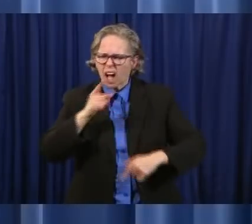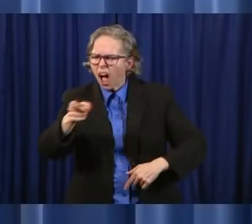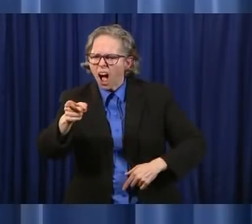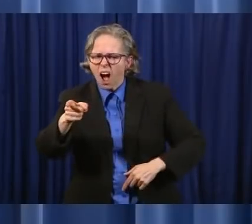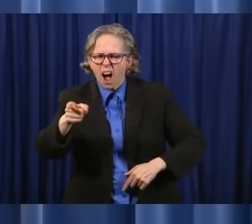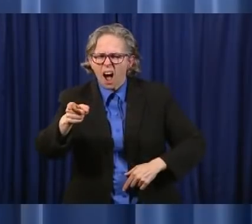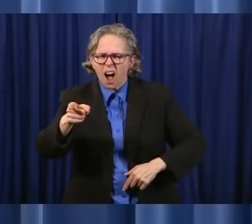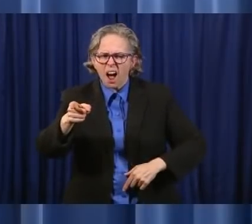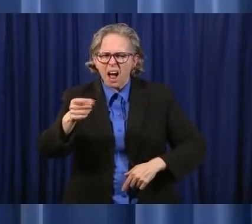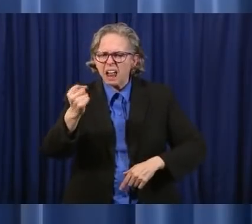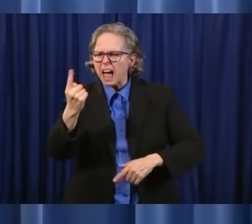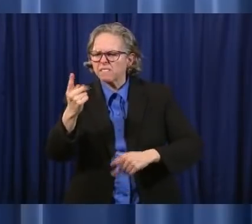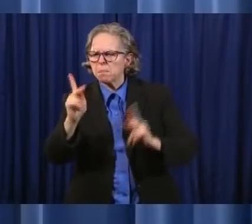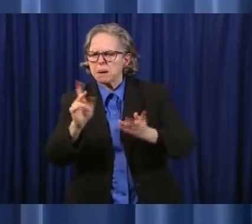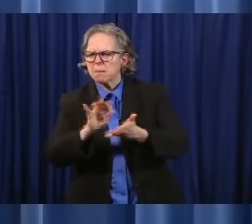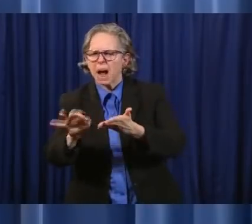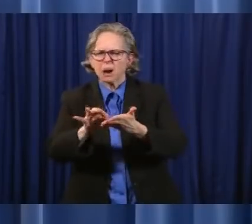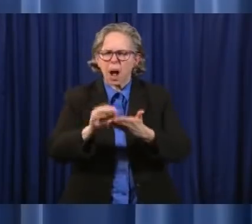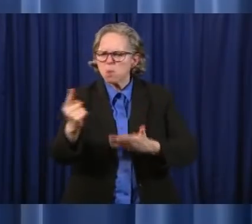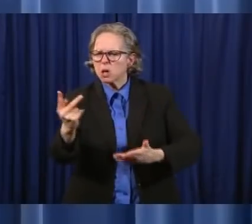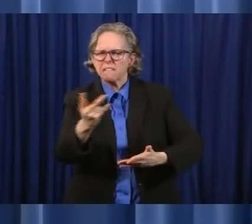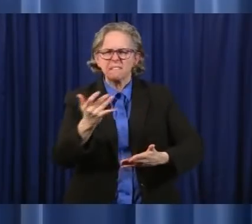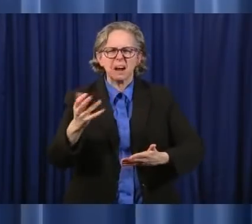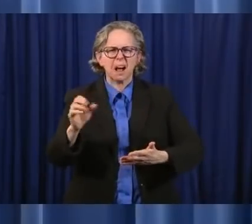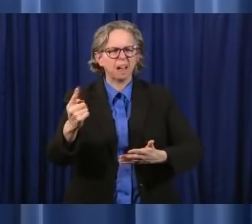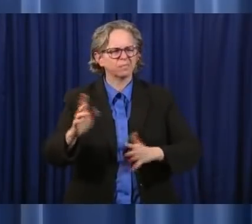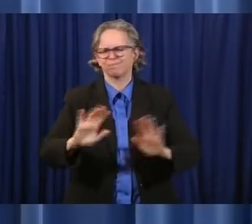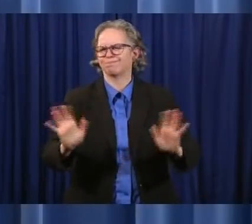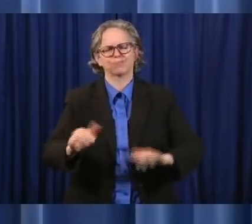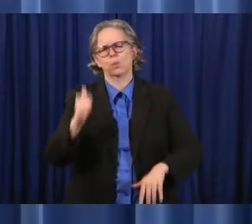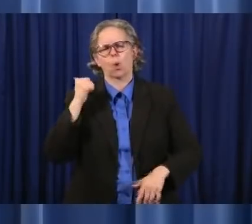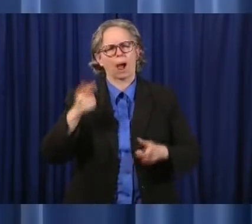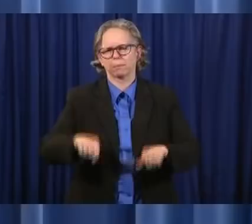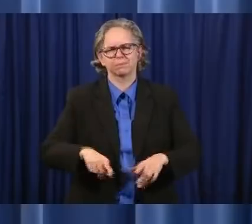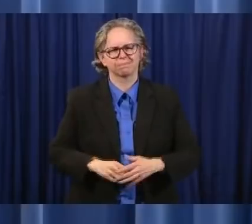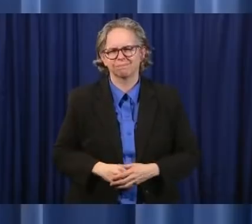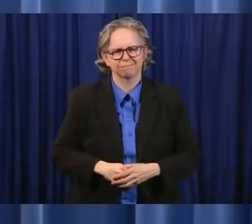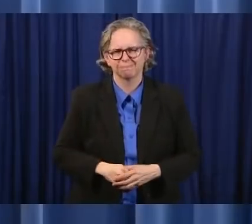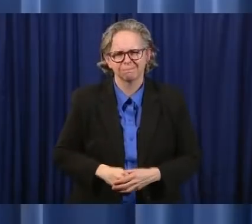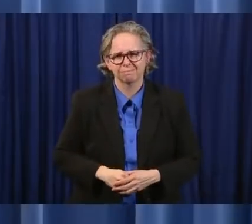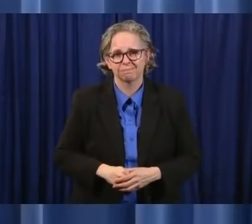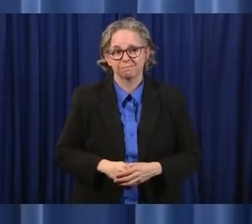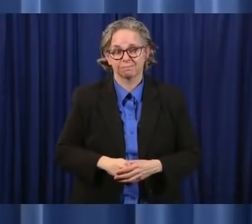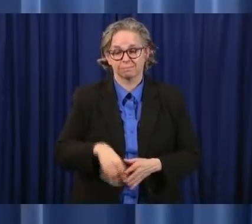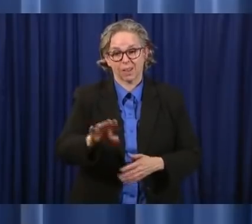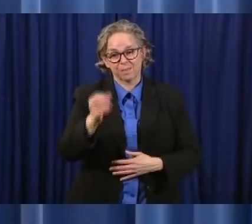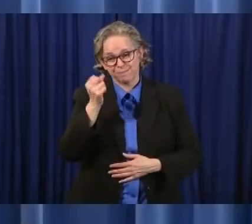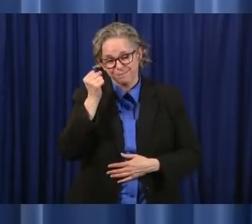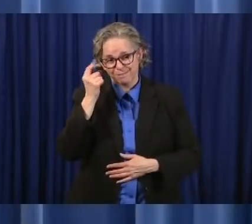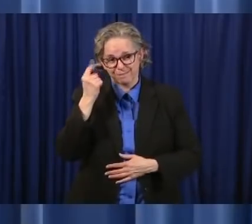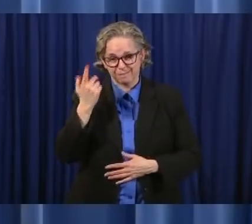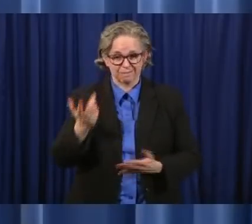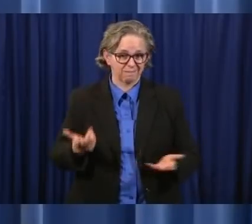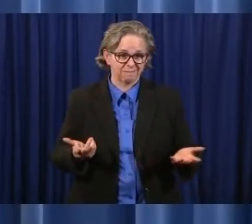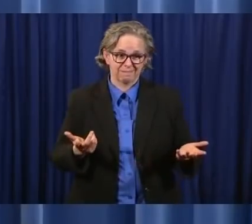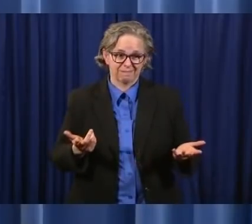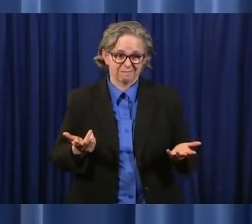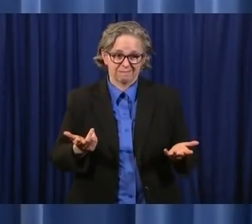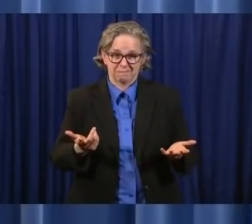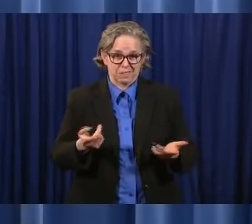11 people. I just don't think that has ever been occurring. So ultimately, it's going to be up to the